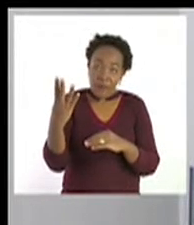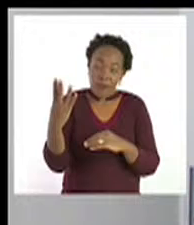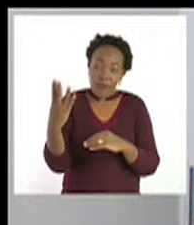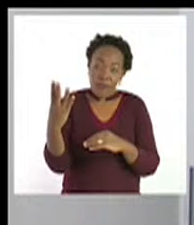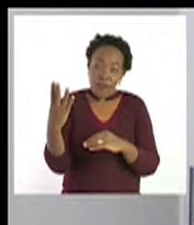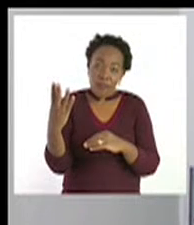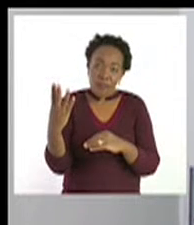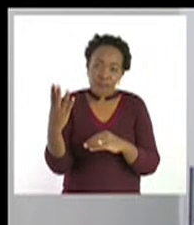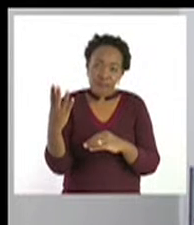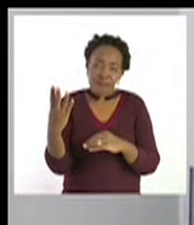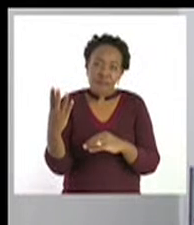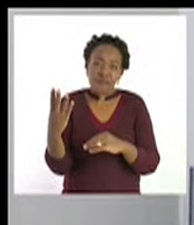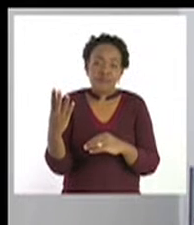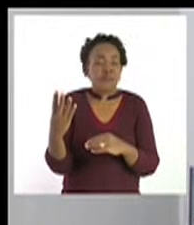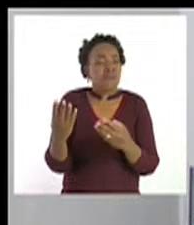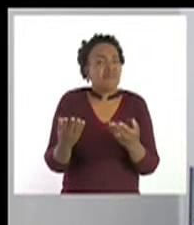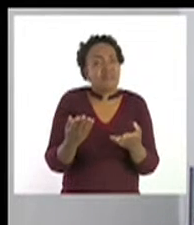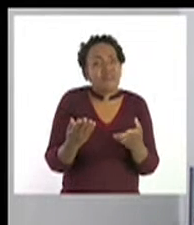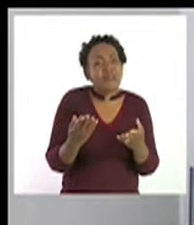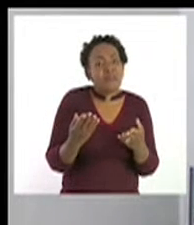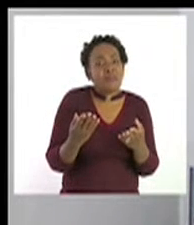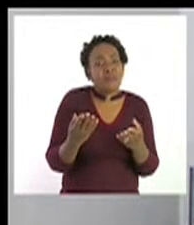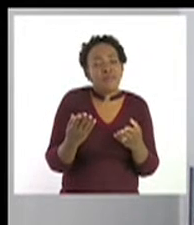Okay. Or